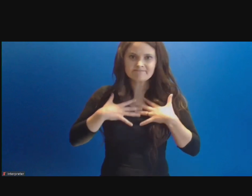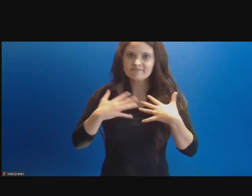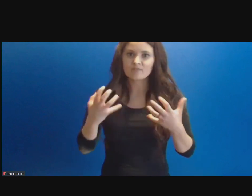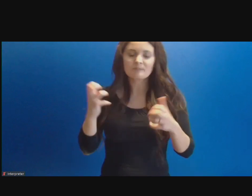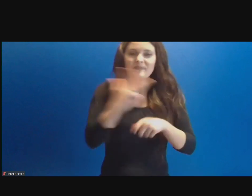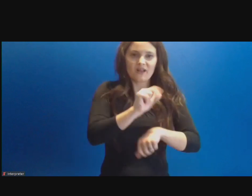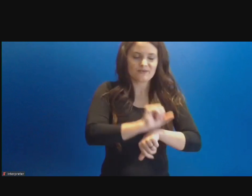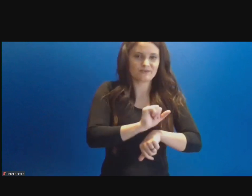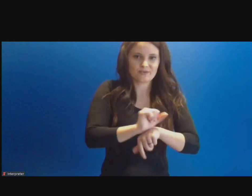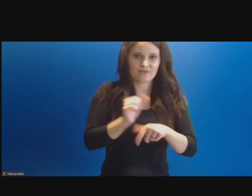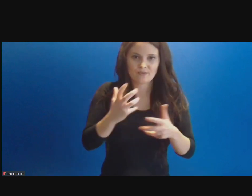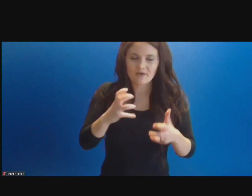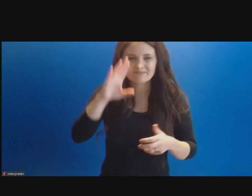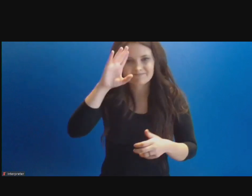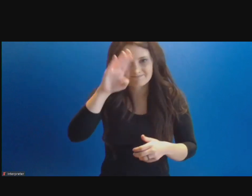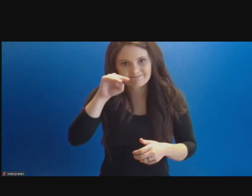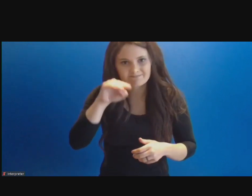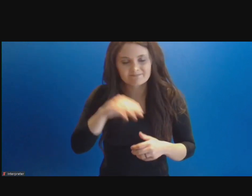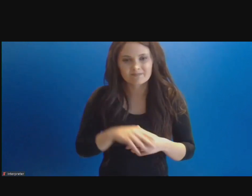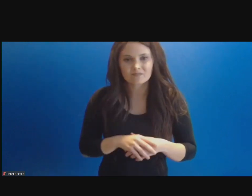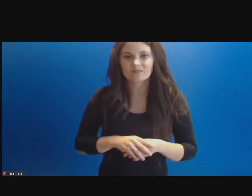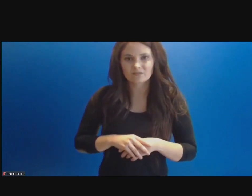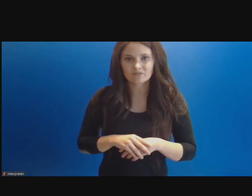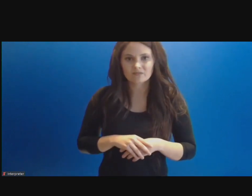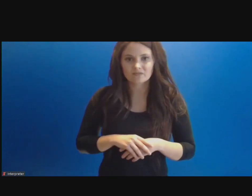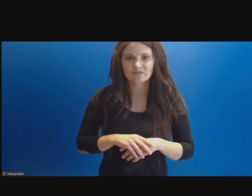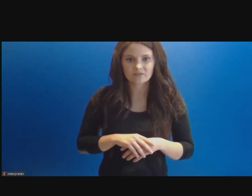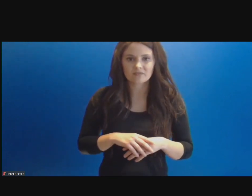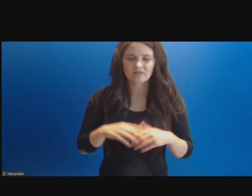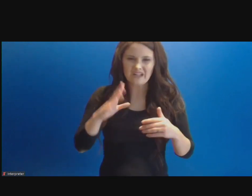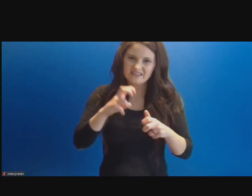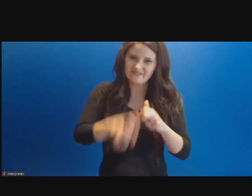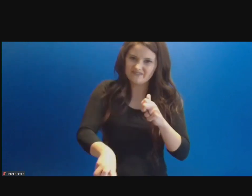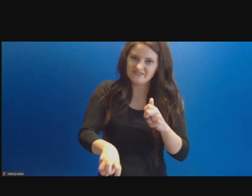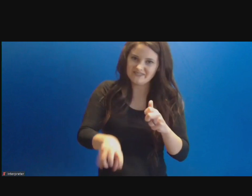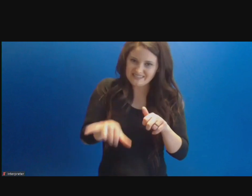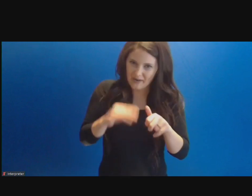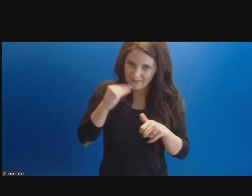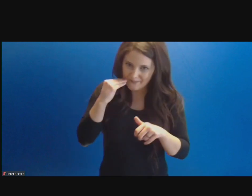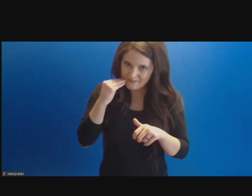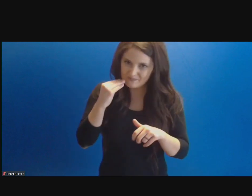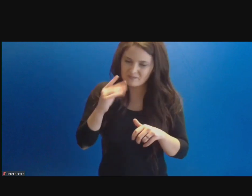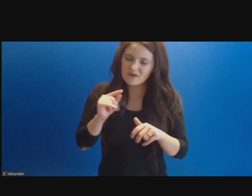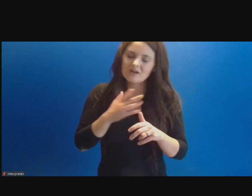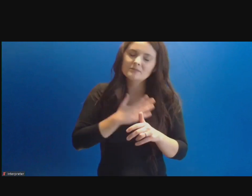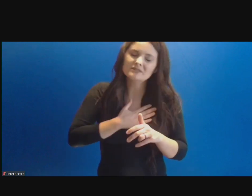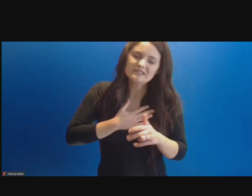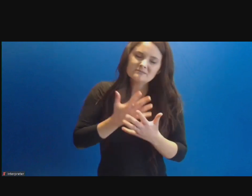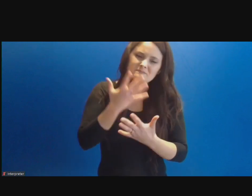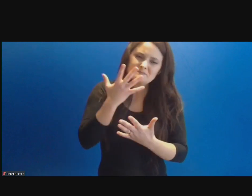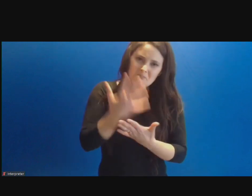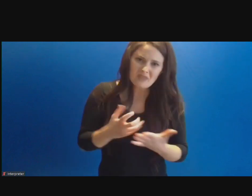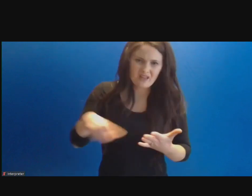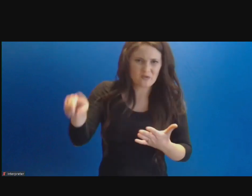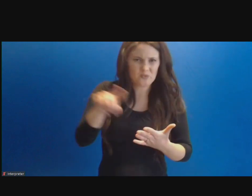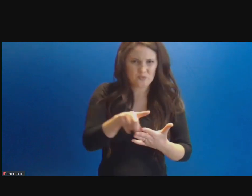to work. And I know that's very difficult, but I implore you